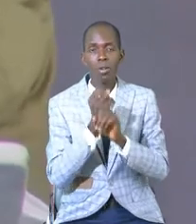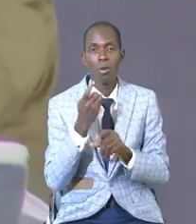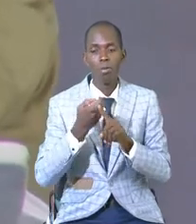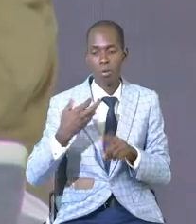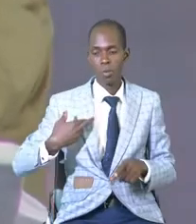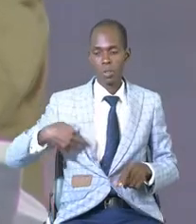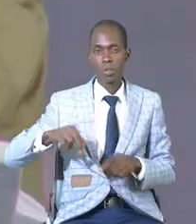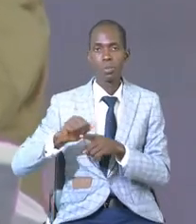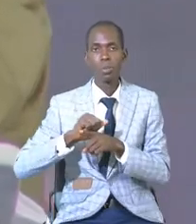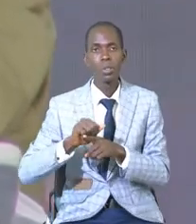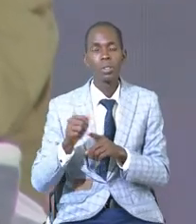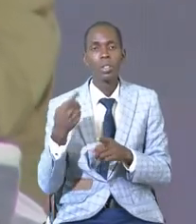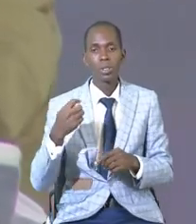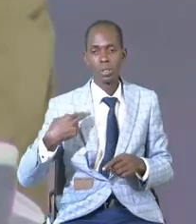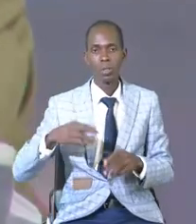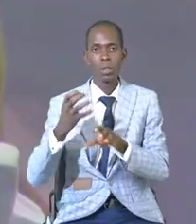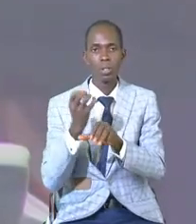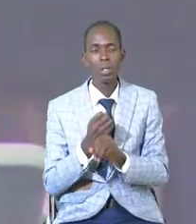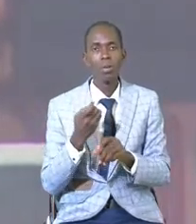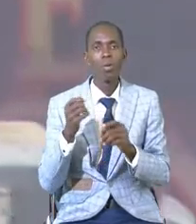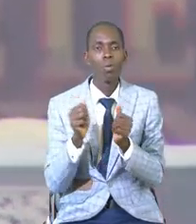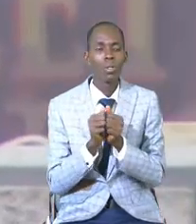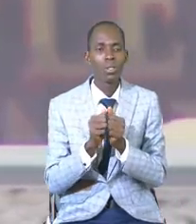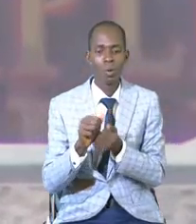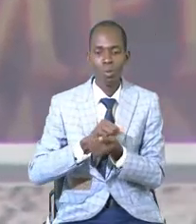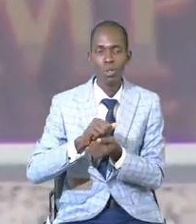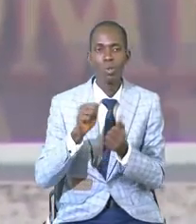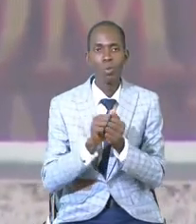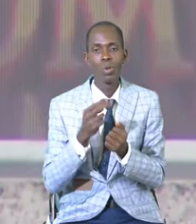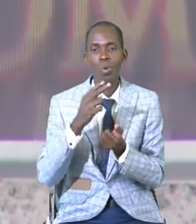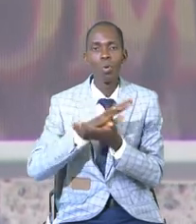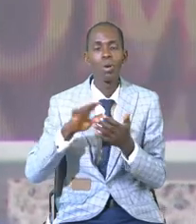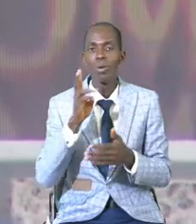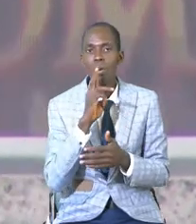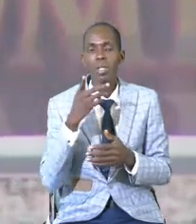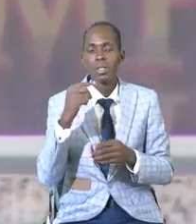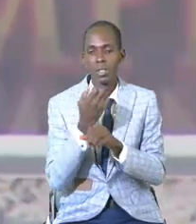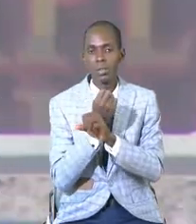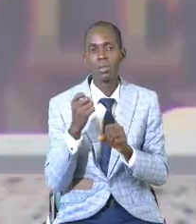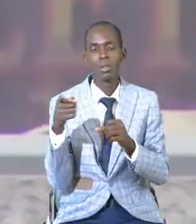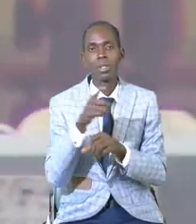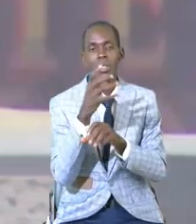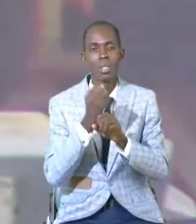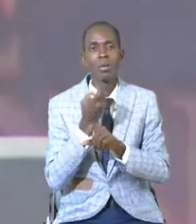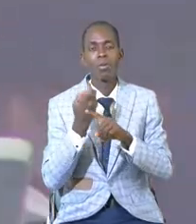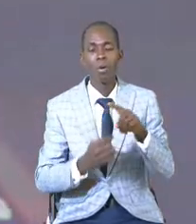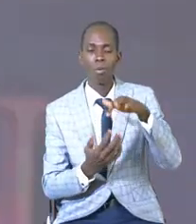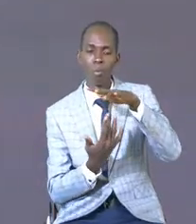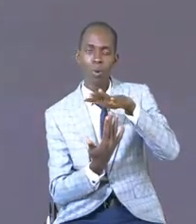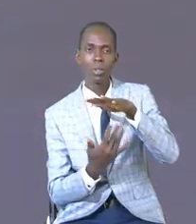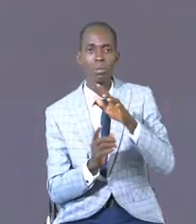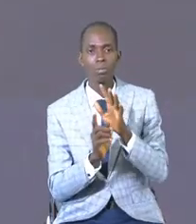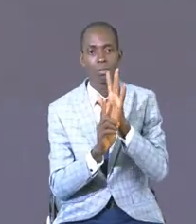they got from washing with holy water, the salvation they got from burning candles, and the salvation they got